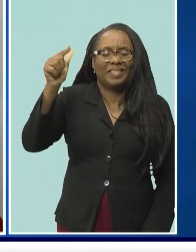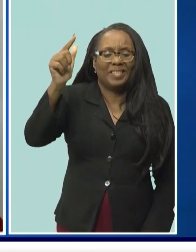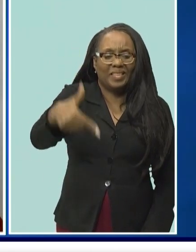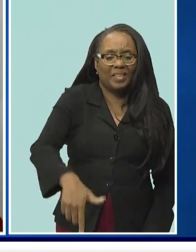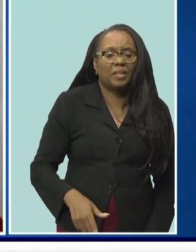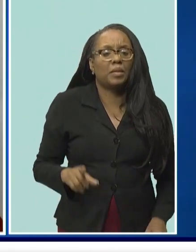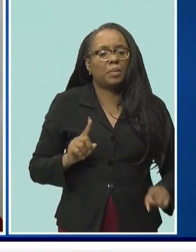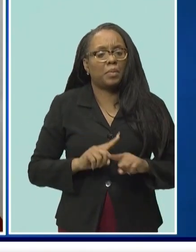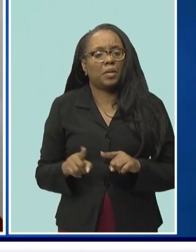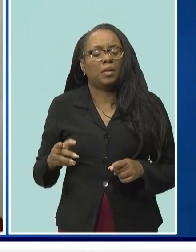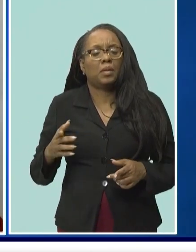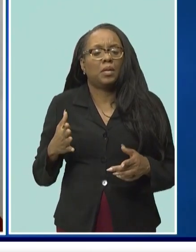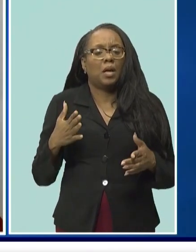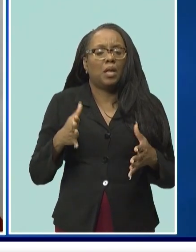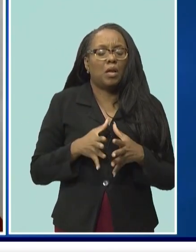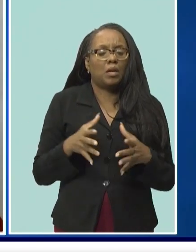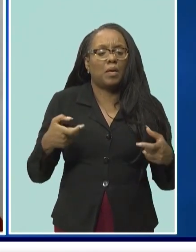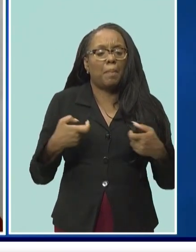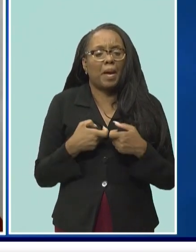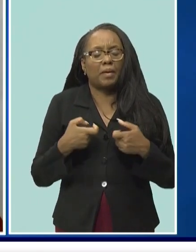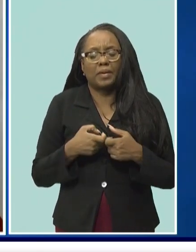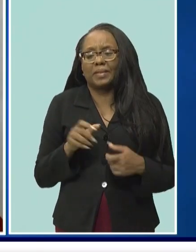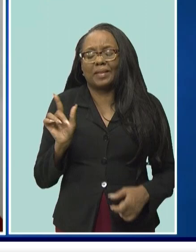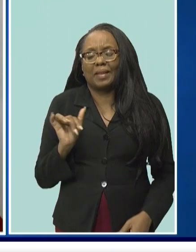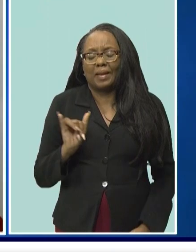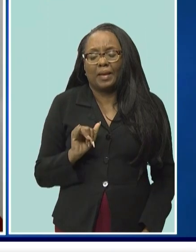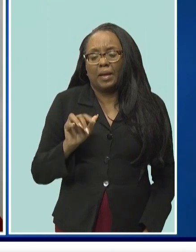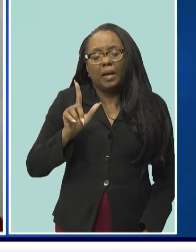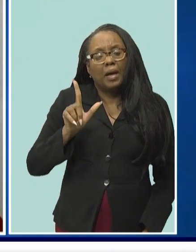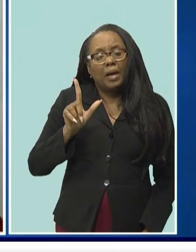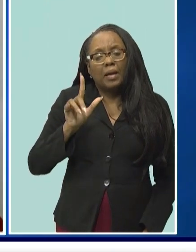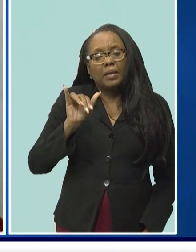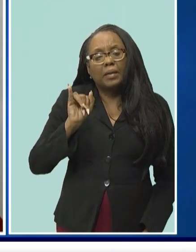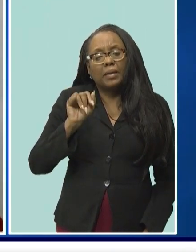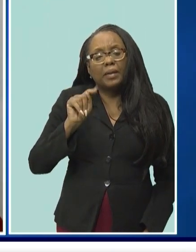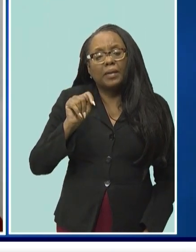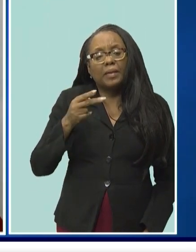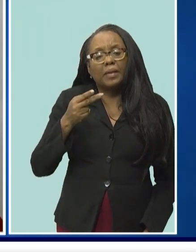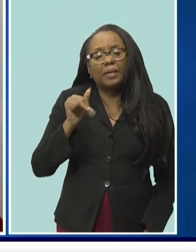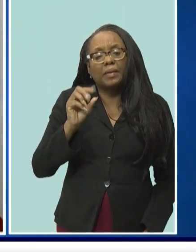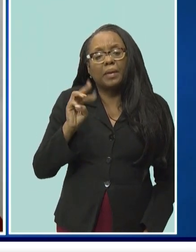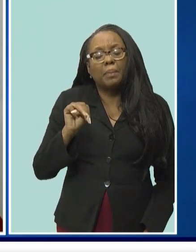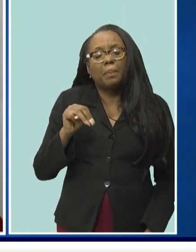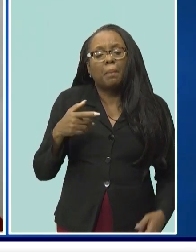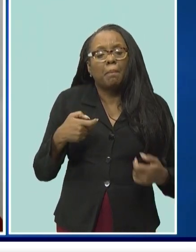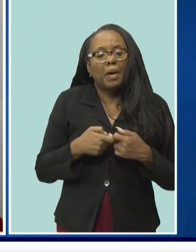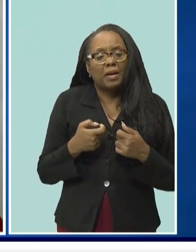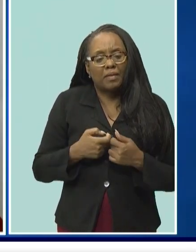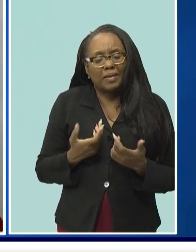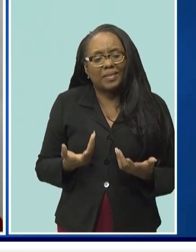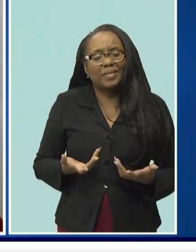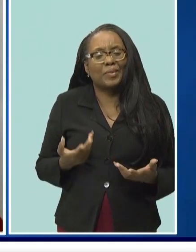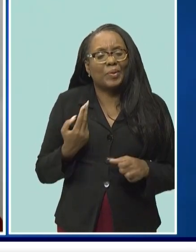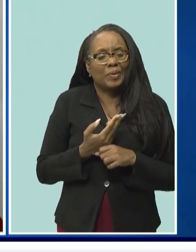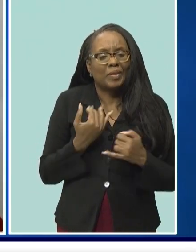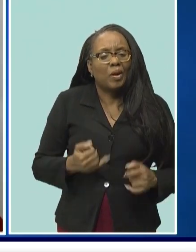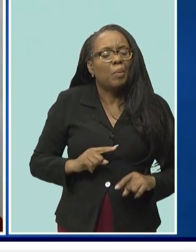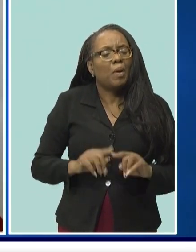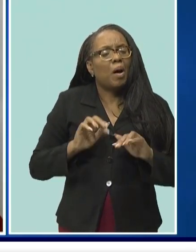issues for small island states. Any suggestions on how the use of solar and wind energy could be more sustainable?